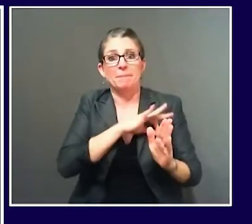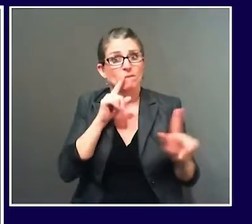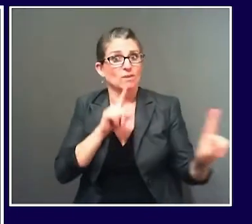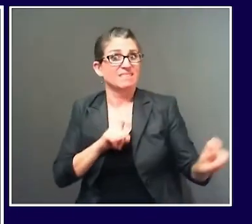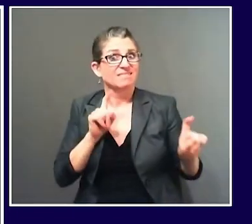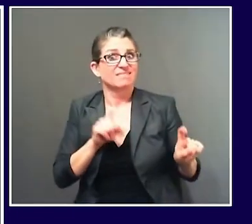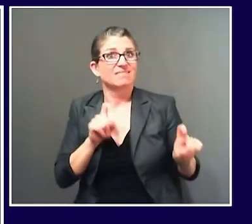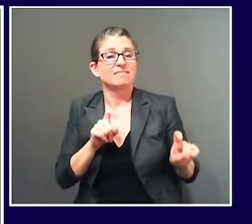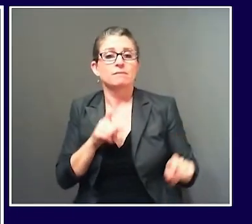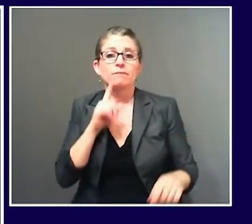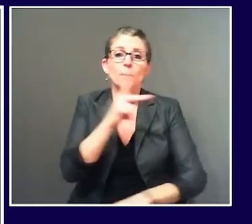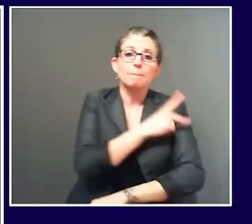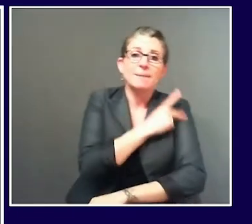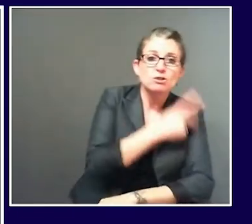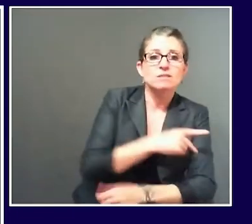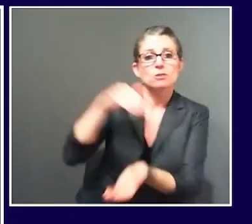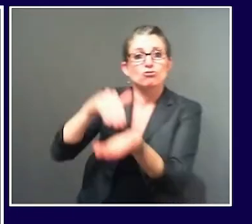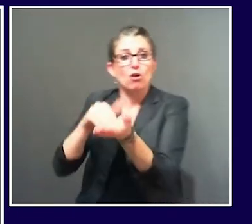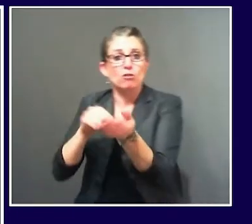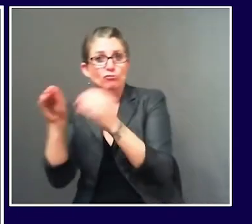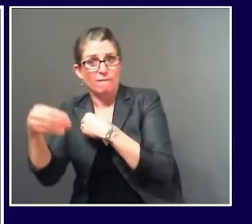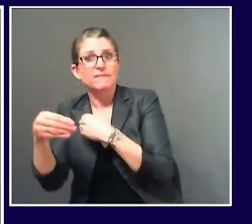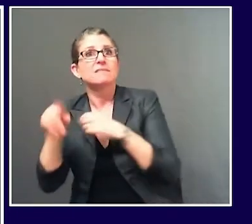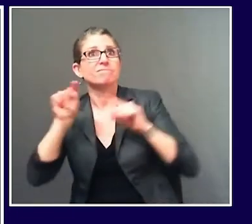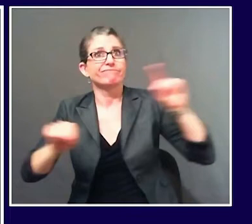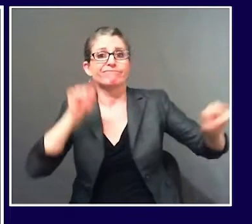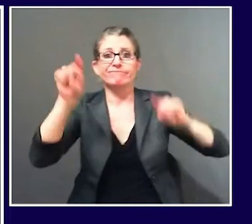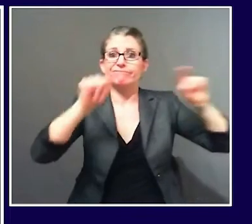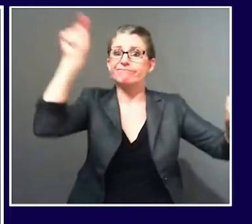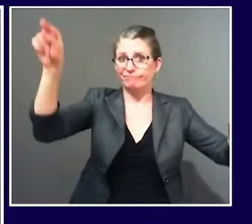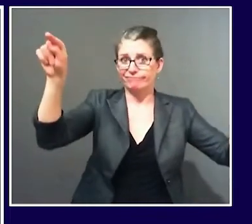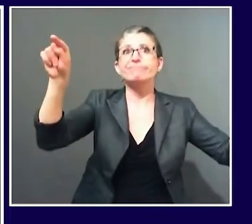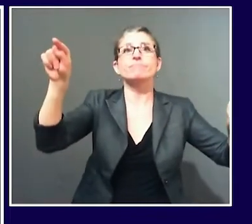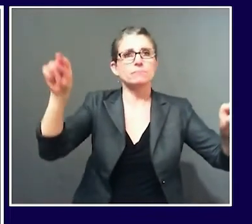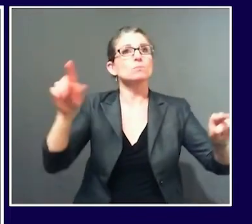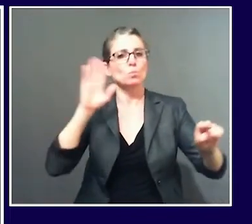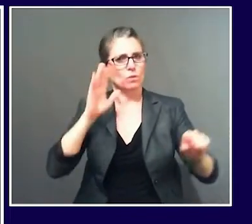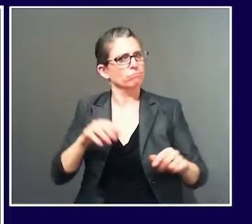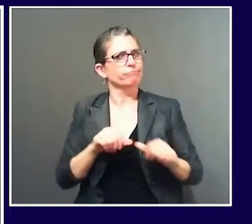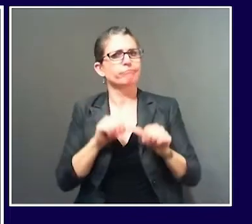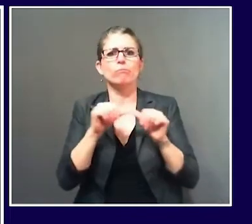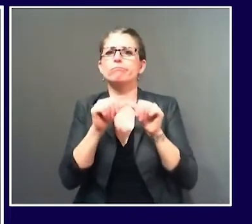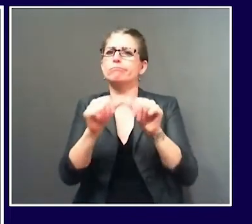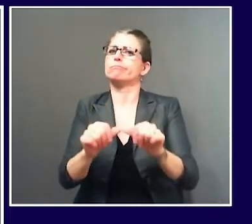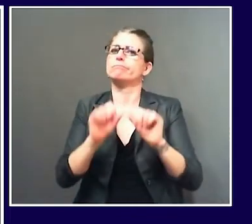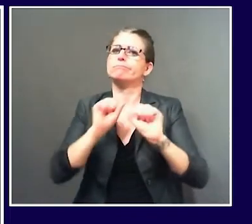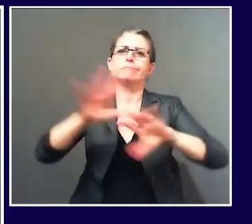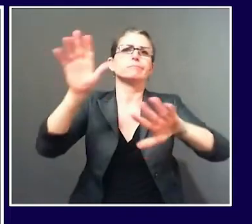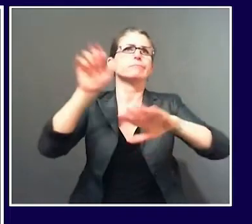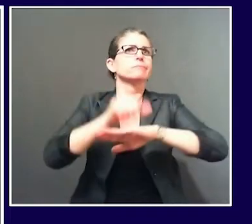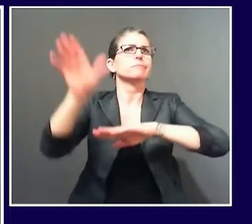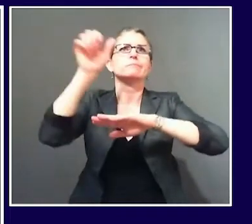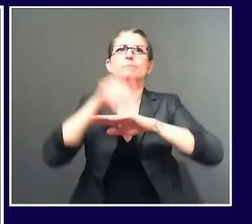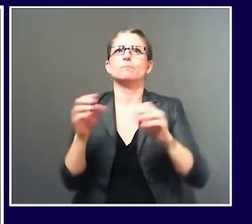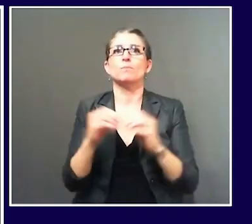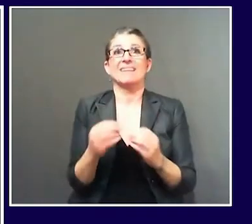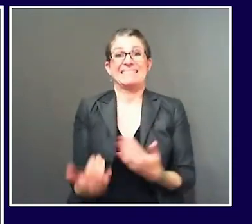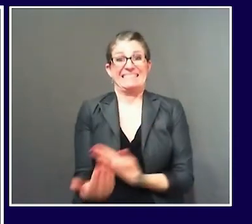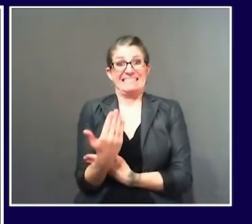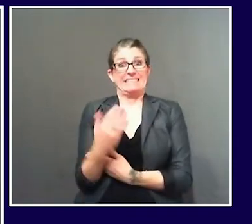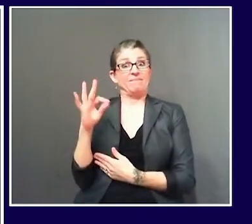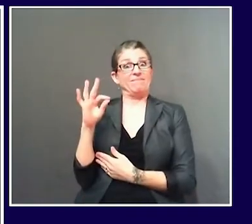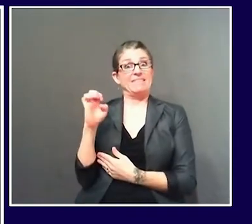We're continuing the process of doing so. And in fact, just 2 hours ago, we received word from FEMA that tomorrow